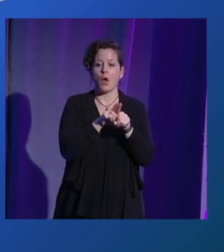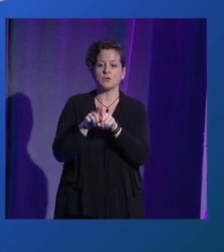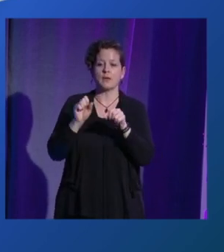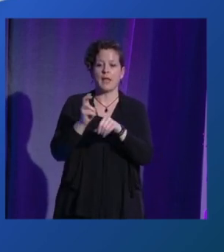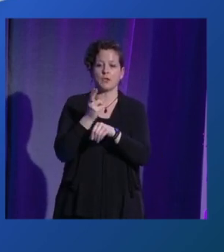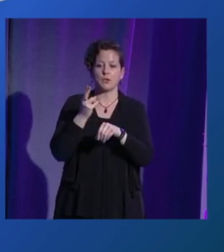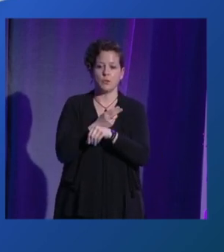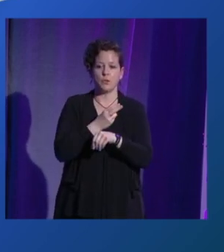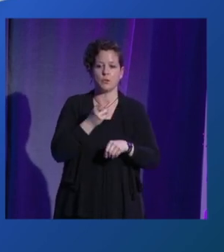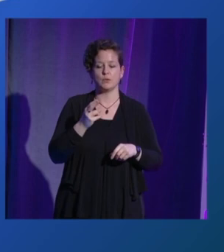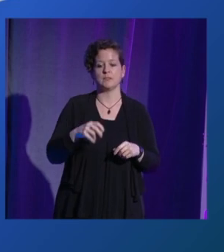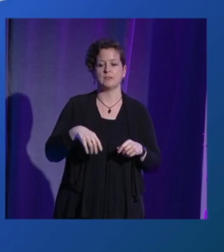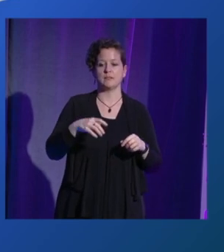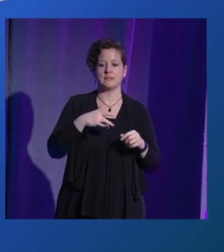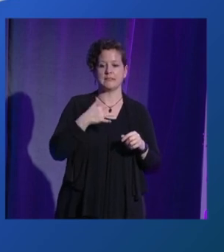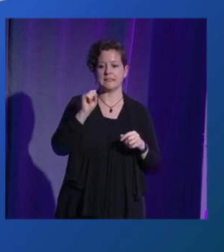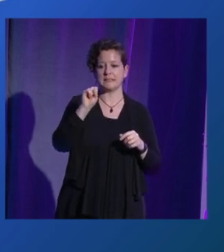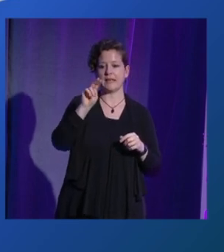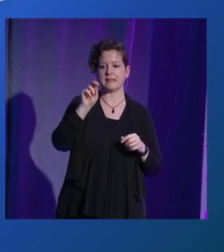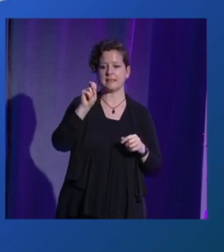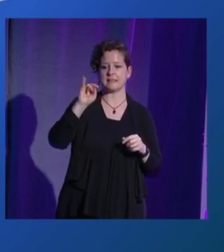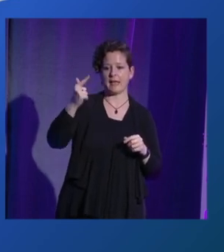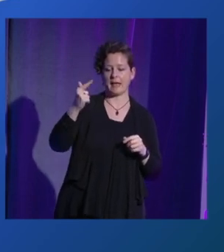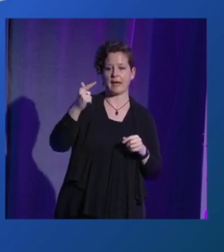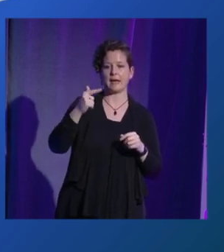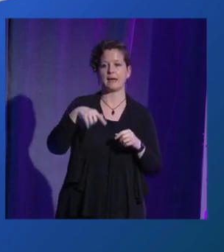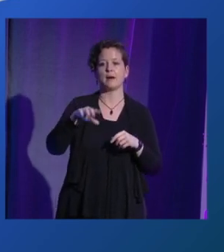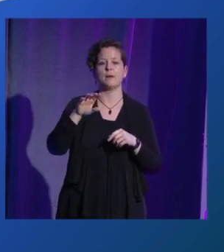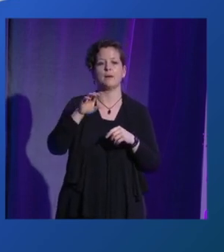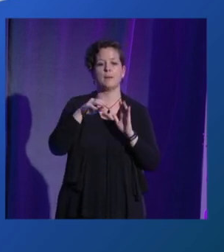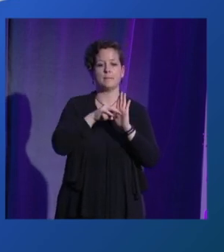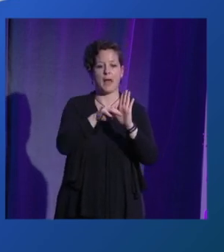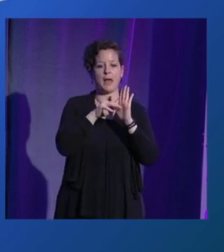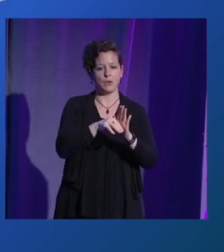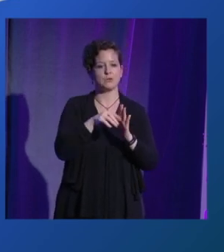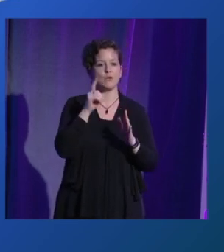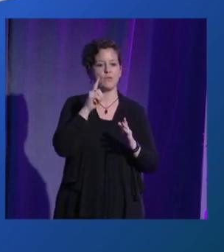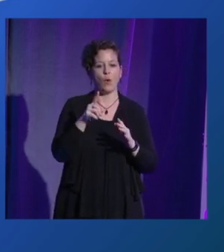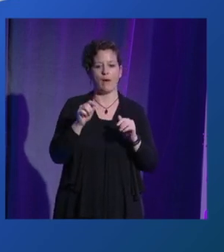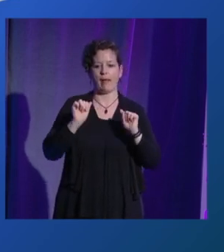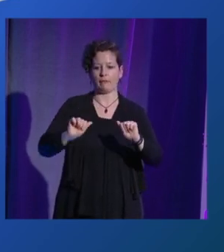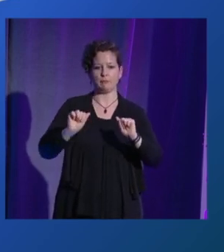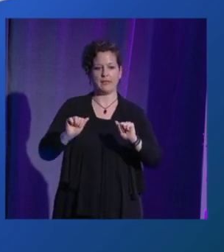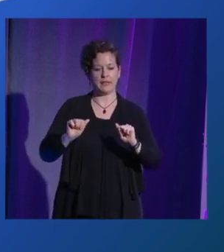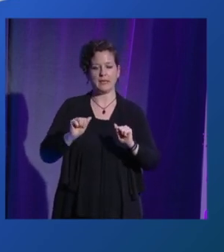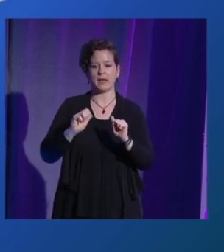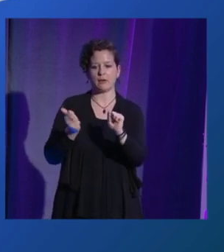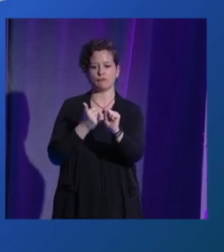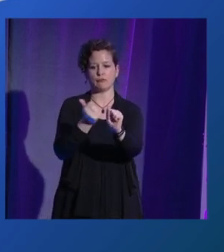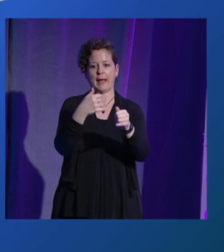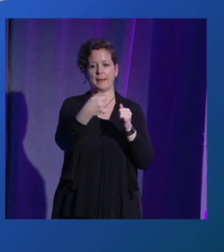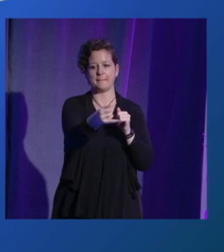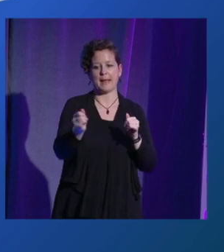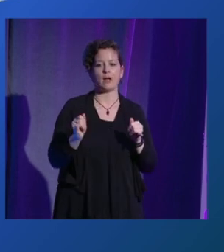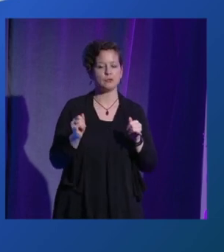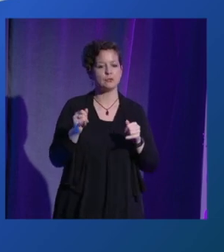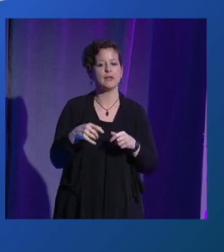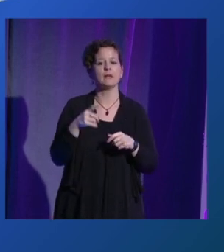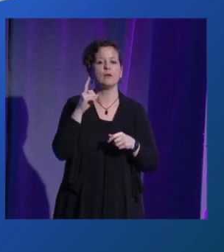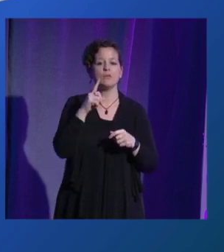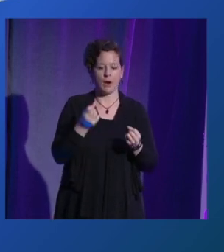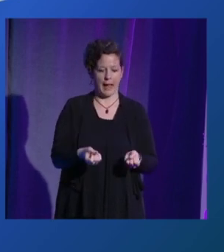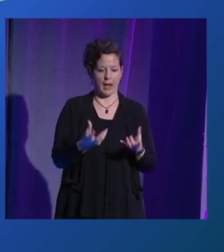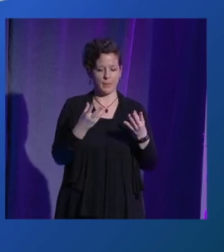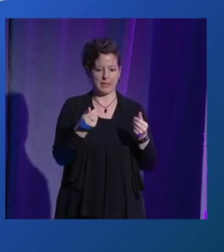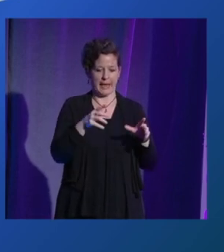and other types of models to enroll Farmers through field eligibility we can track the exact boundary of the aable amount of land on